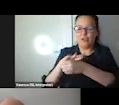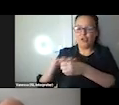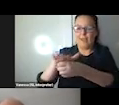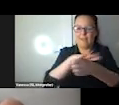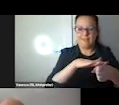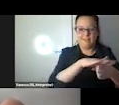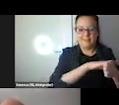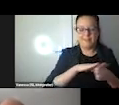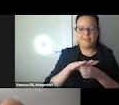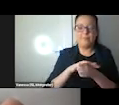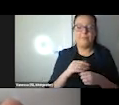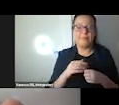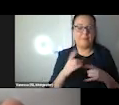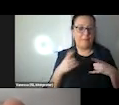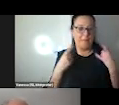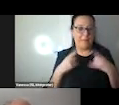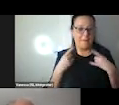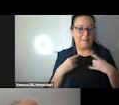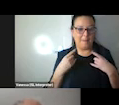here presenting.